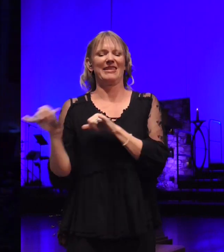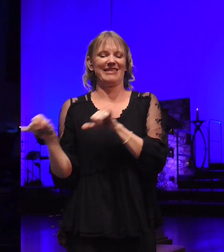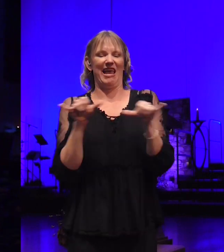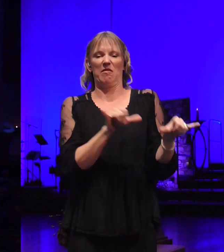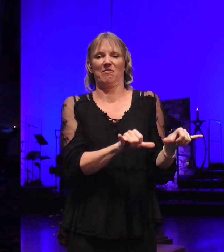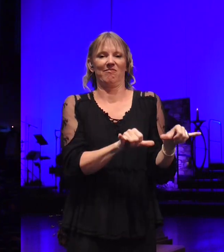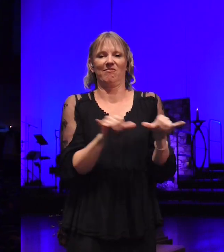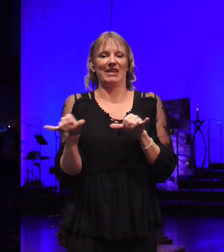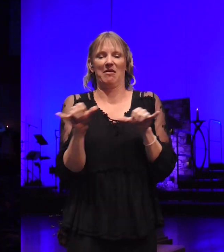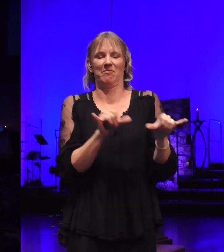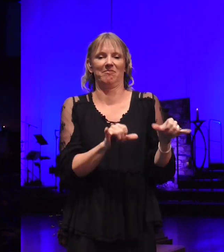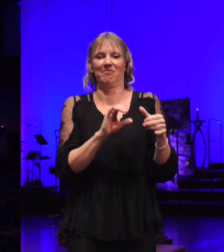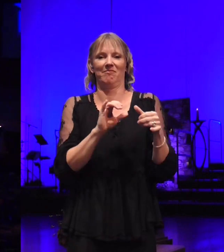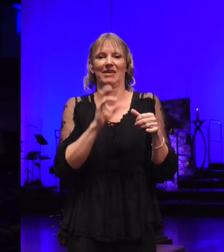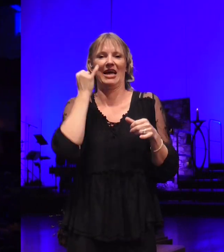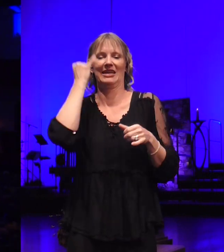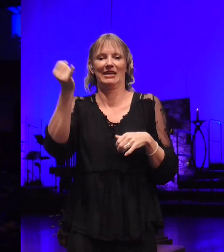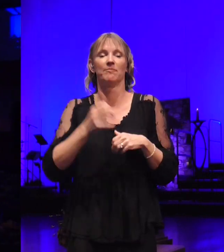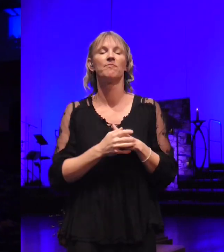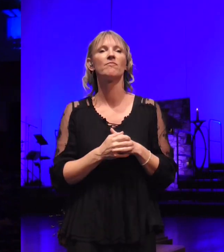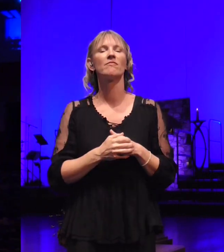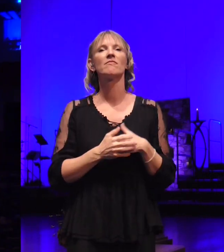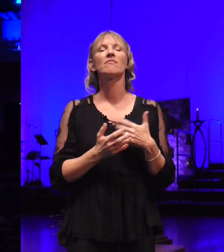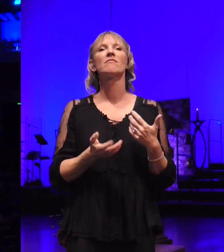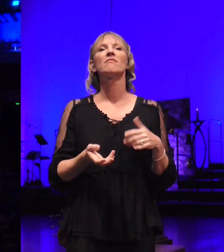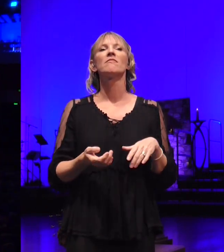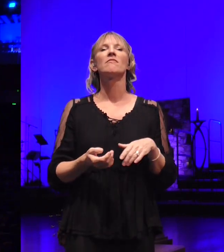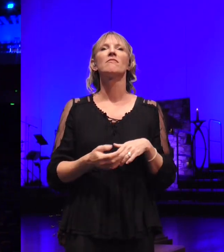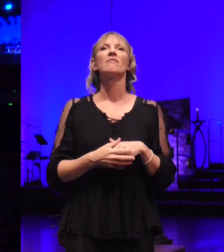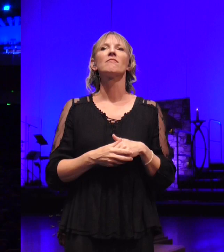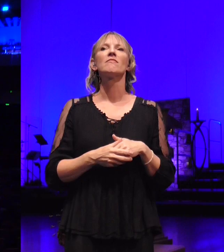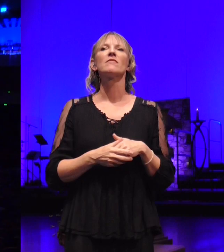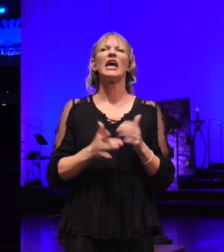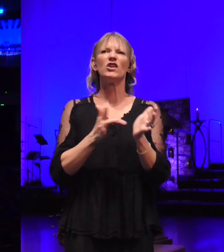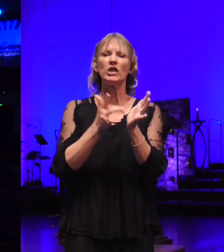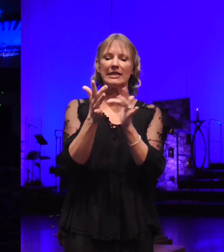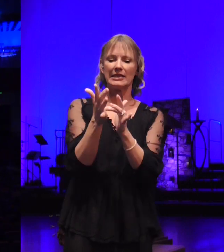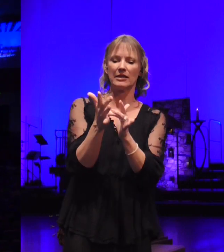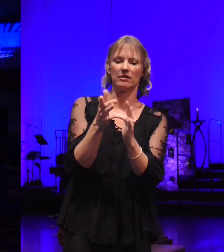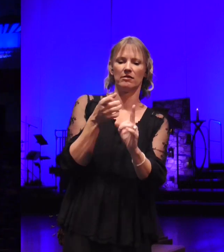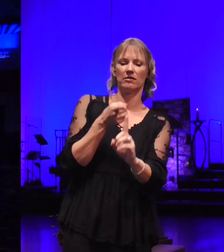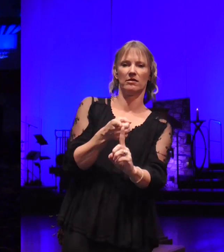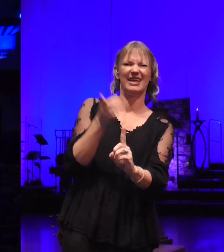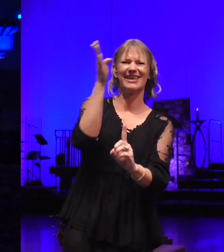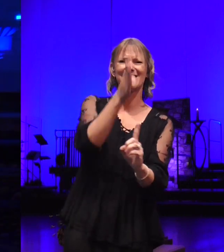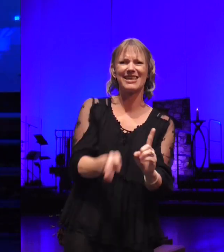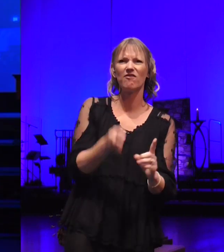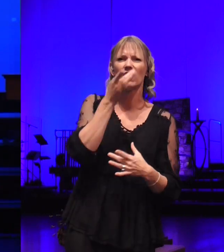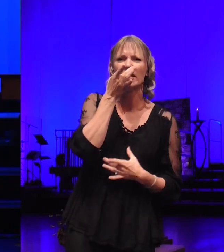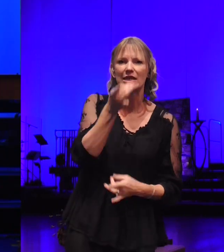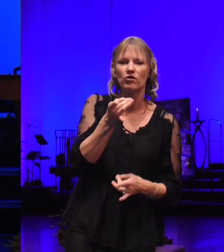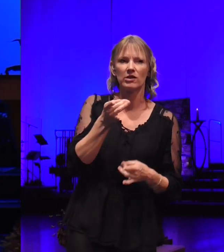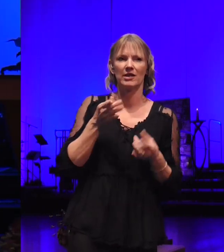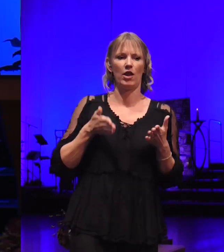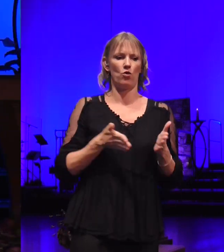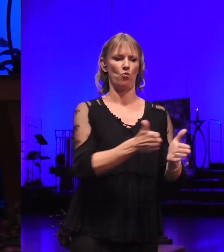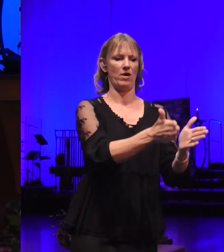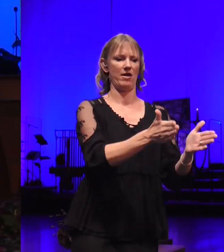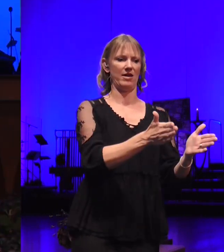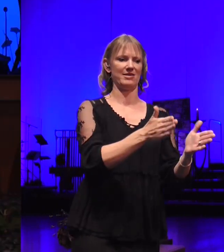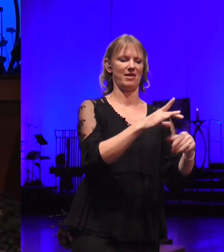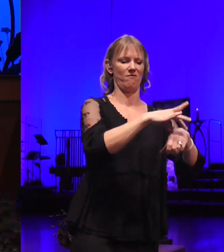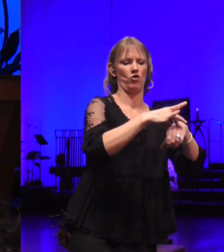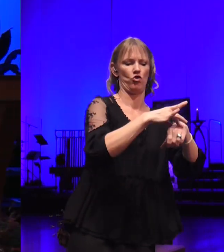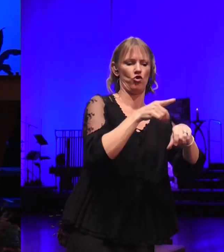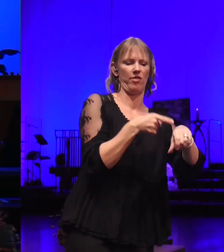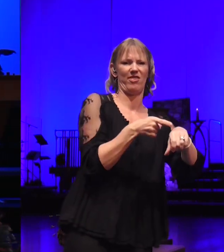Jesus is never interested in the ways of the earth. He's never